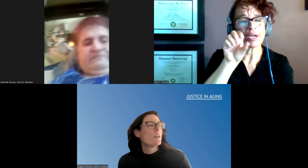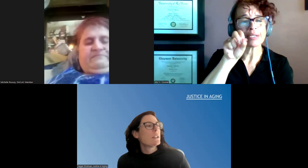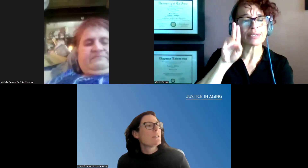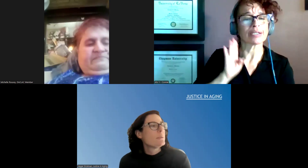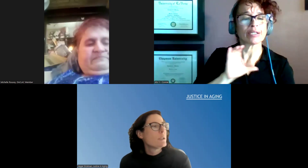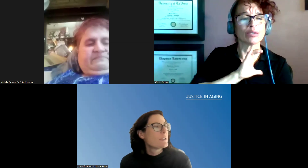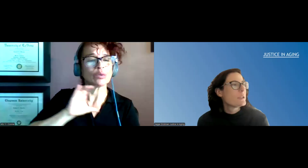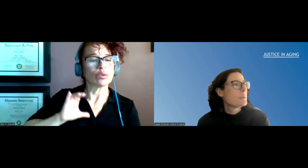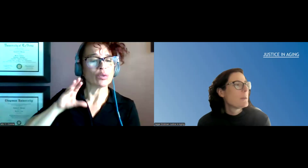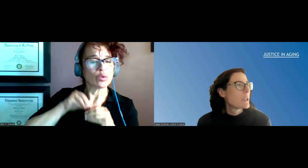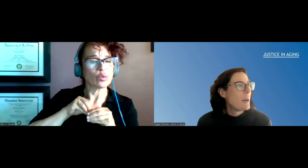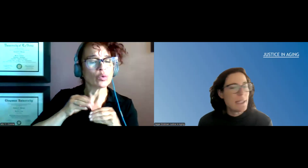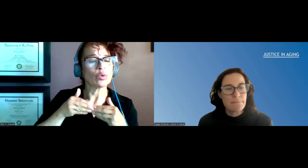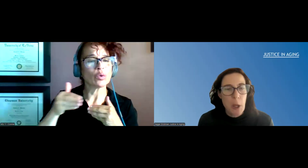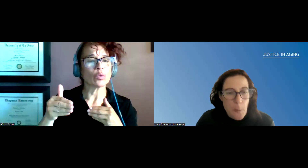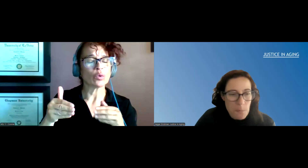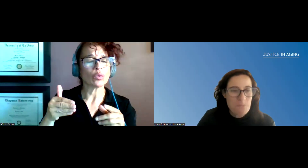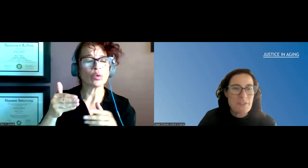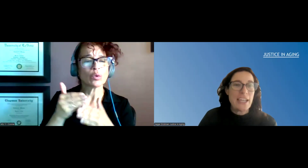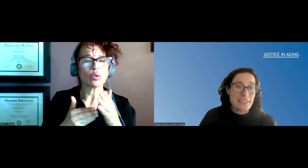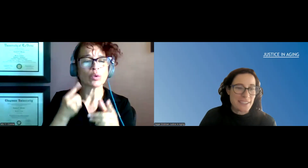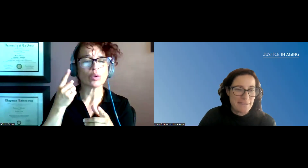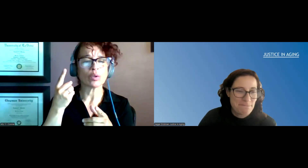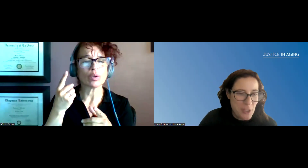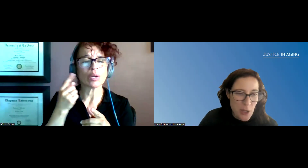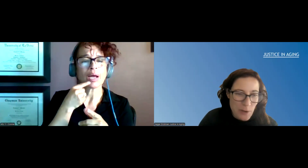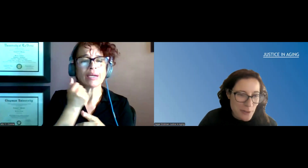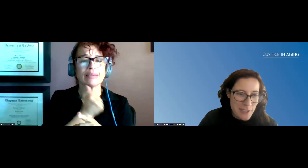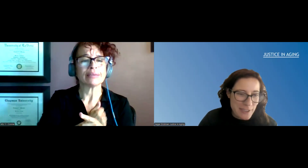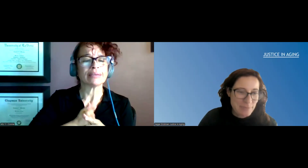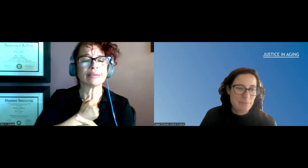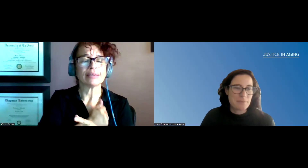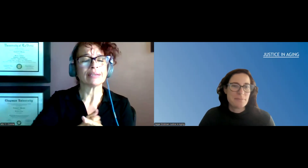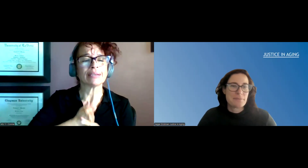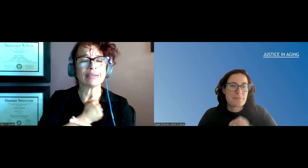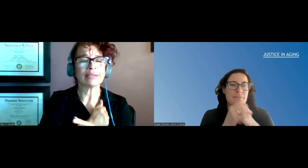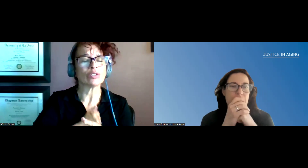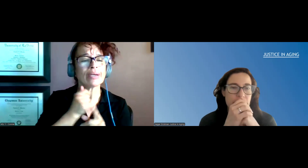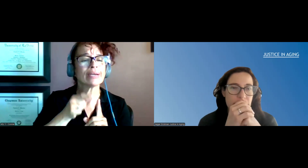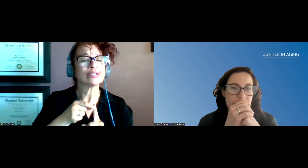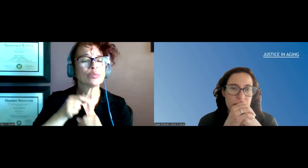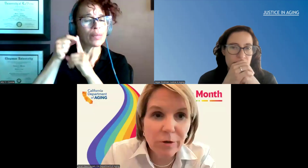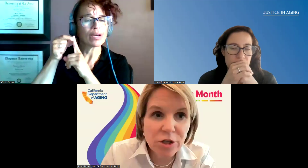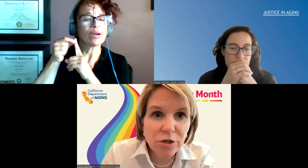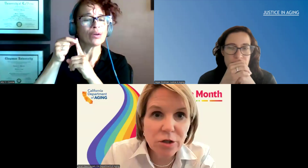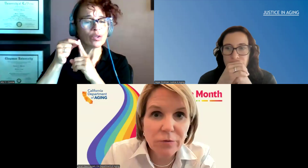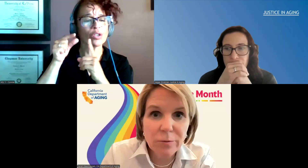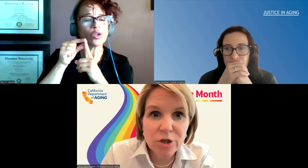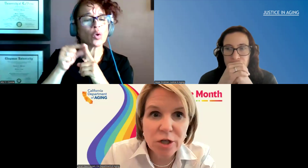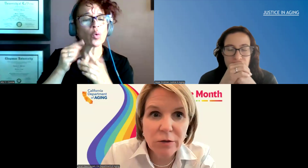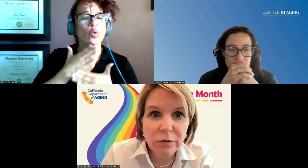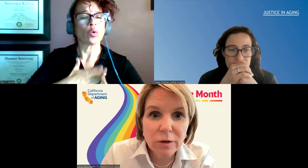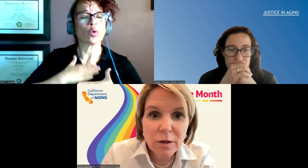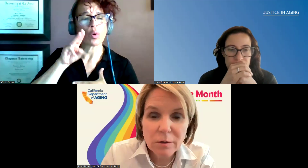And we're going to move to Can I public just say comment. one thing, Hagar? I'm sorry to Yes. interrupt. I just want Oh, to say a special word of appreciation